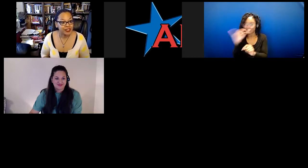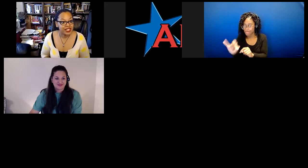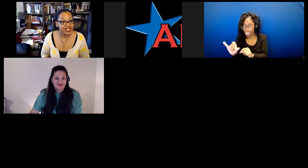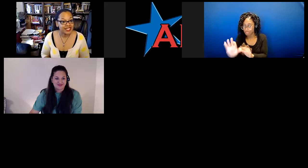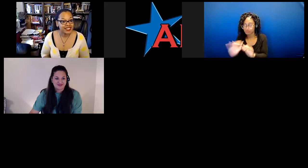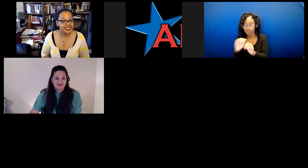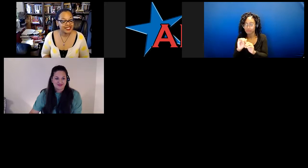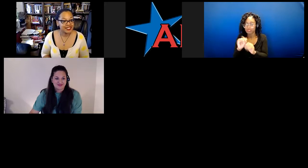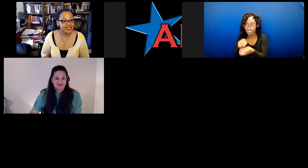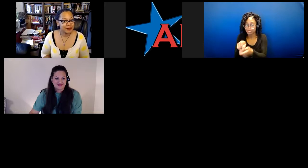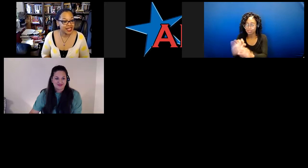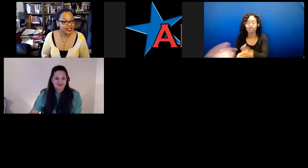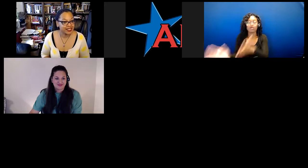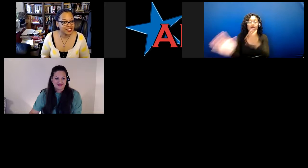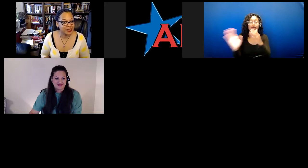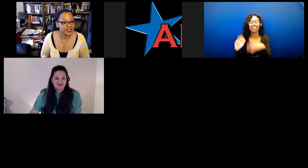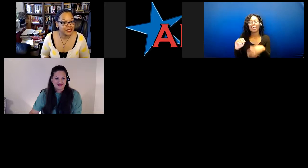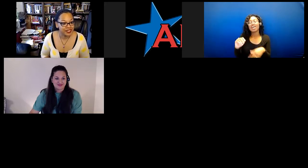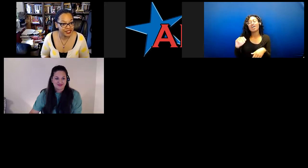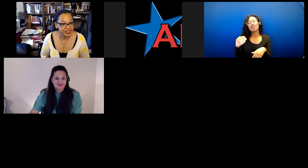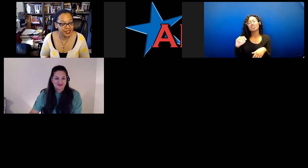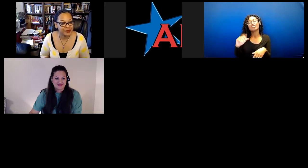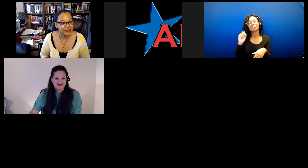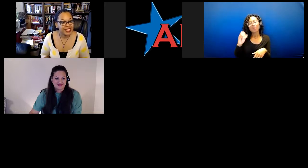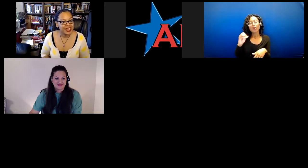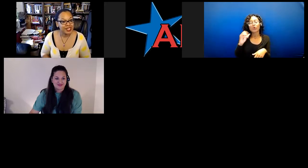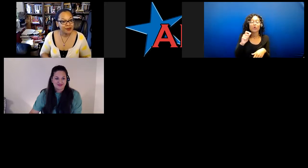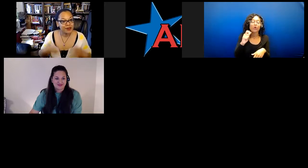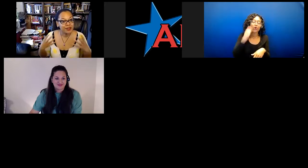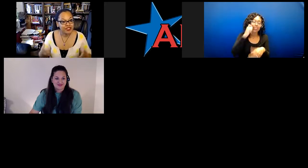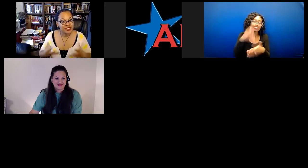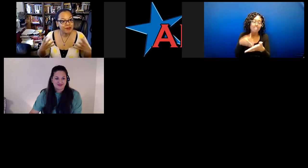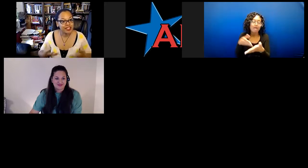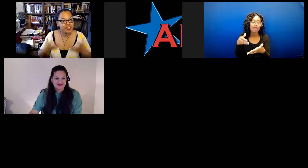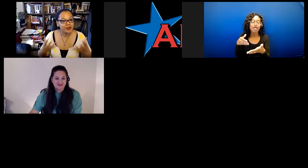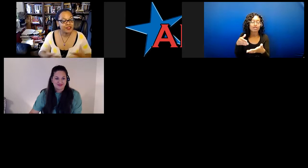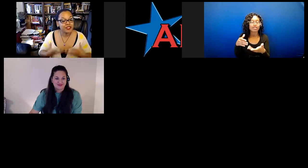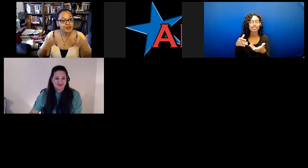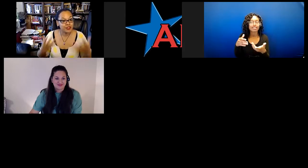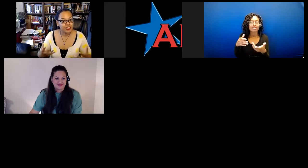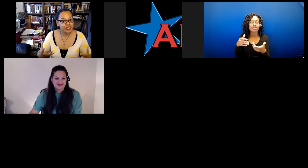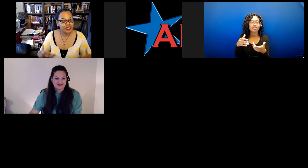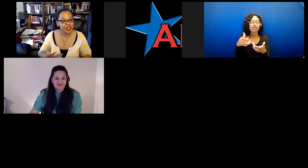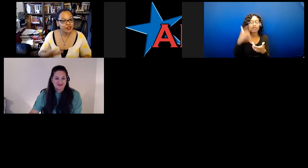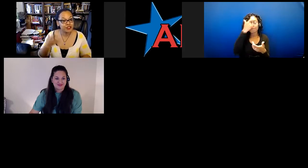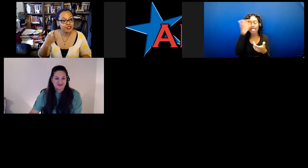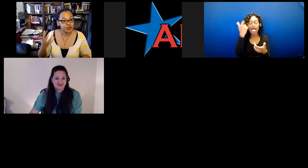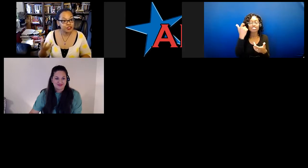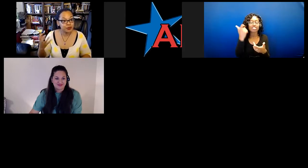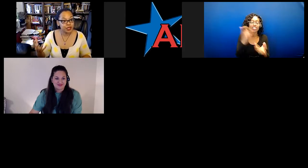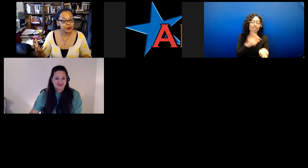was created in Spain some 600 years ago. And it was originally based around conversion of